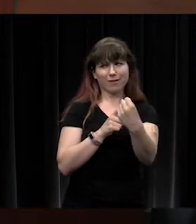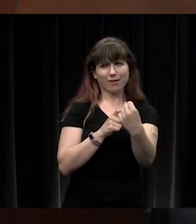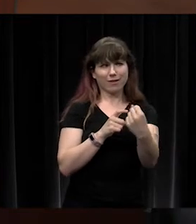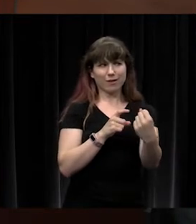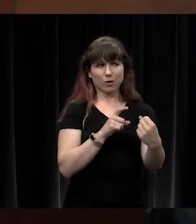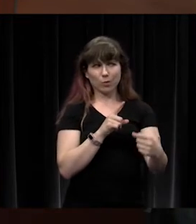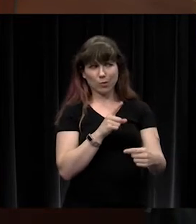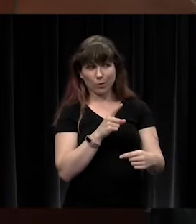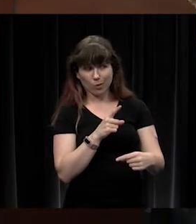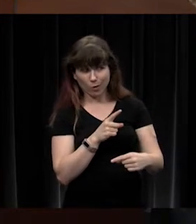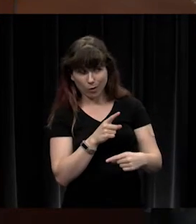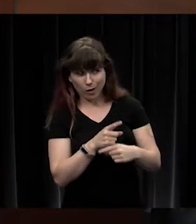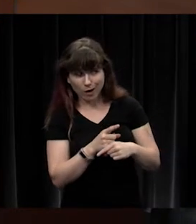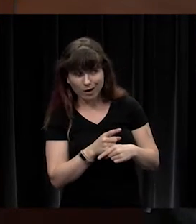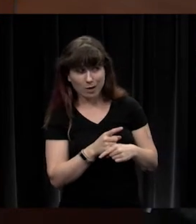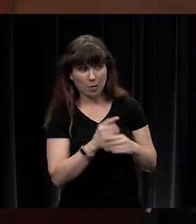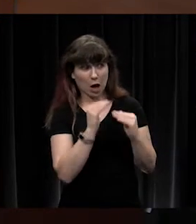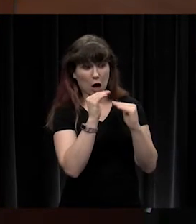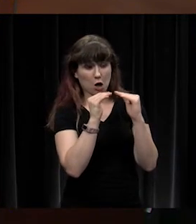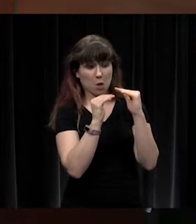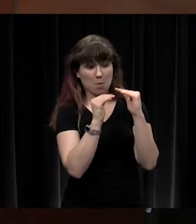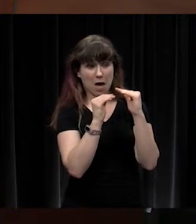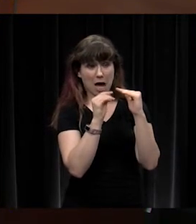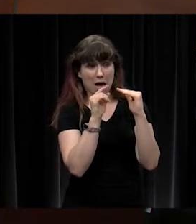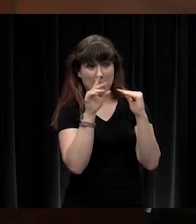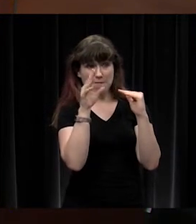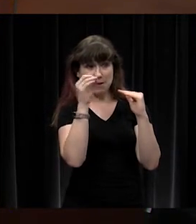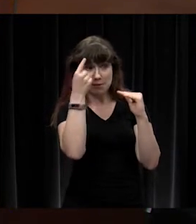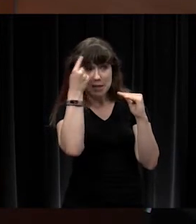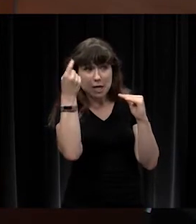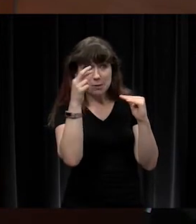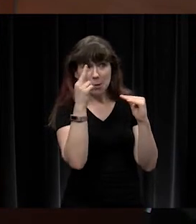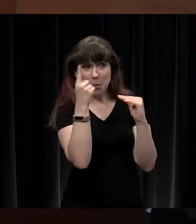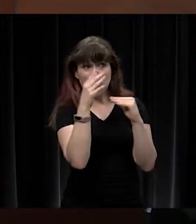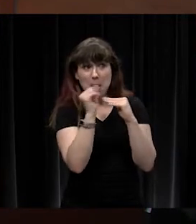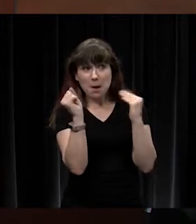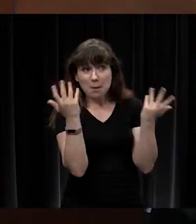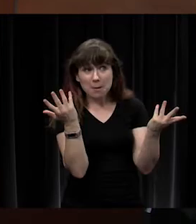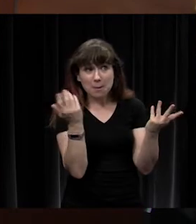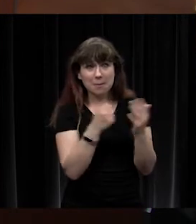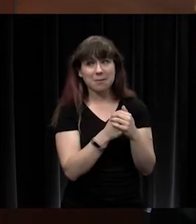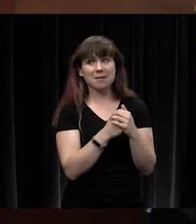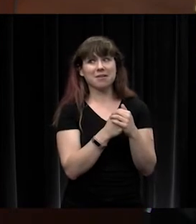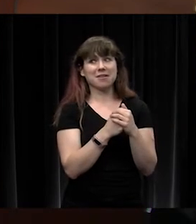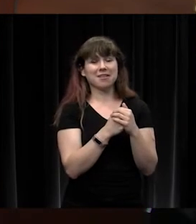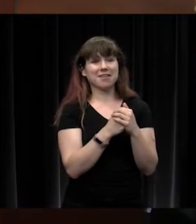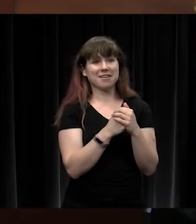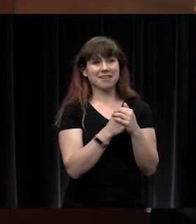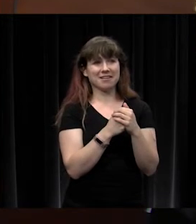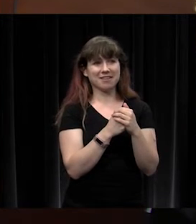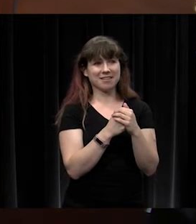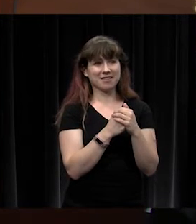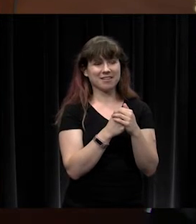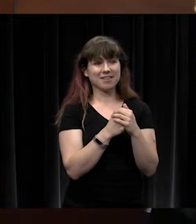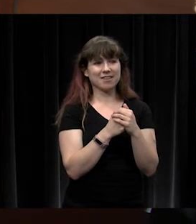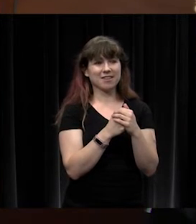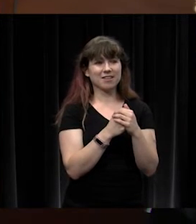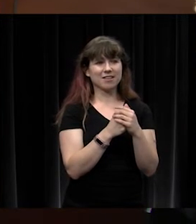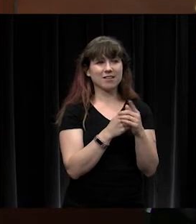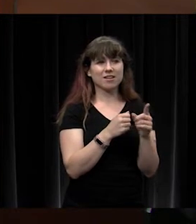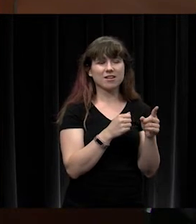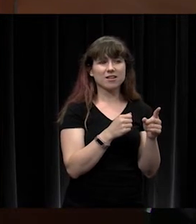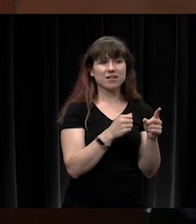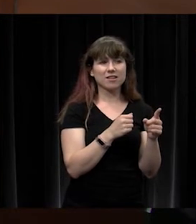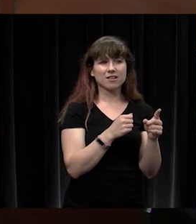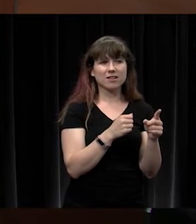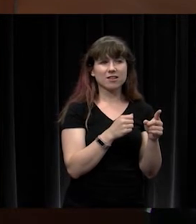Correct. Wait, by a dollar? By 50 cents? I can get that for you, Mr. Schiller. Okay. It's probably right now about $800,000.